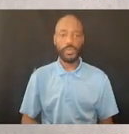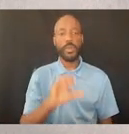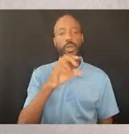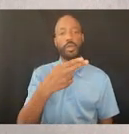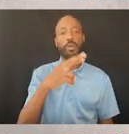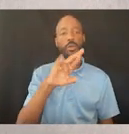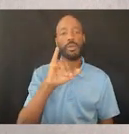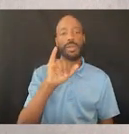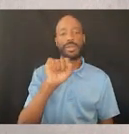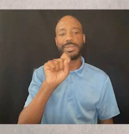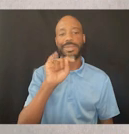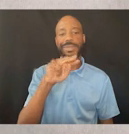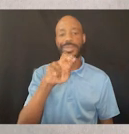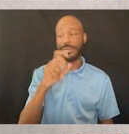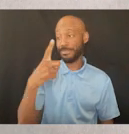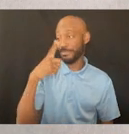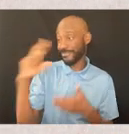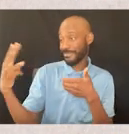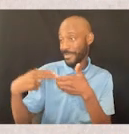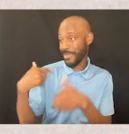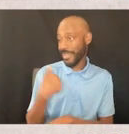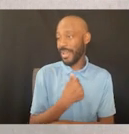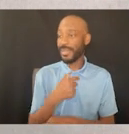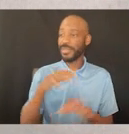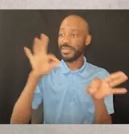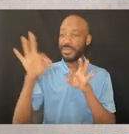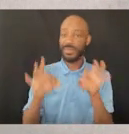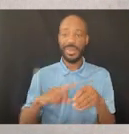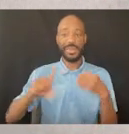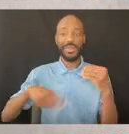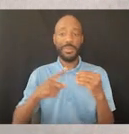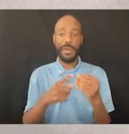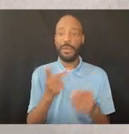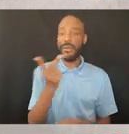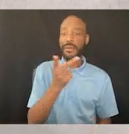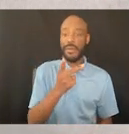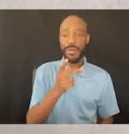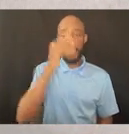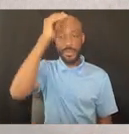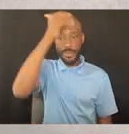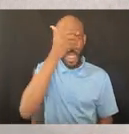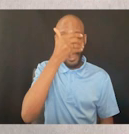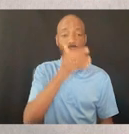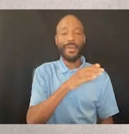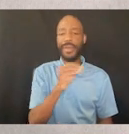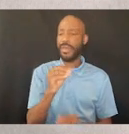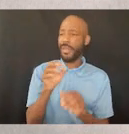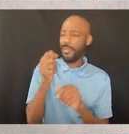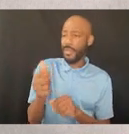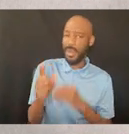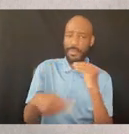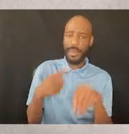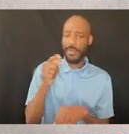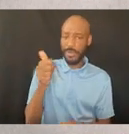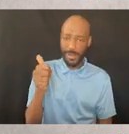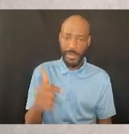come on and tell us about these wonderful masks, what they mean, and a little bit about yourself? Thank you for including me in the